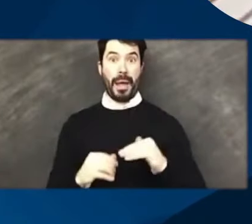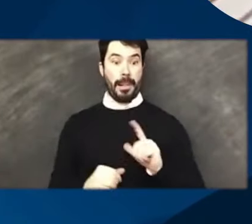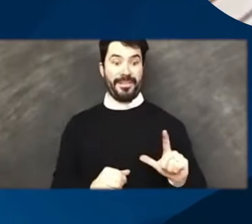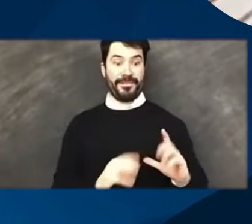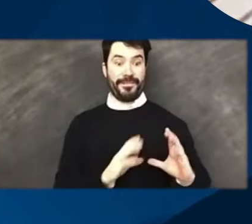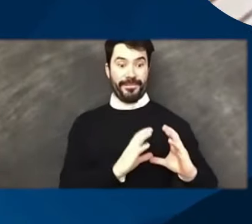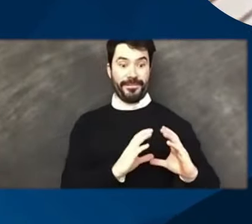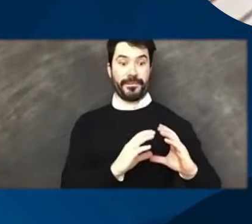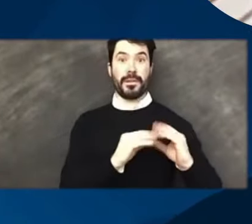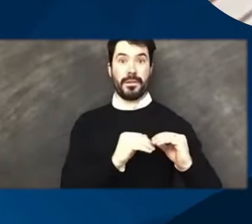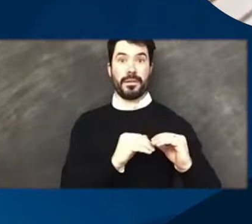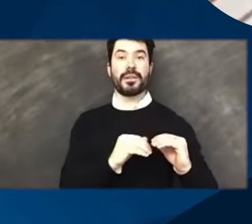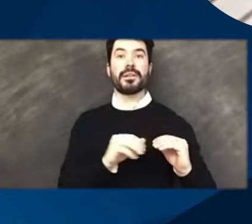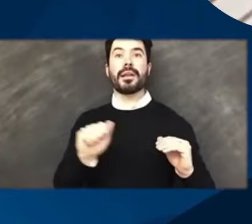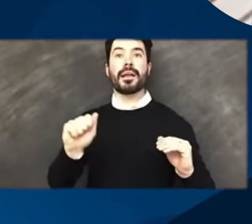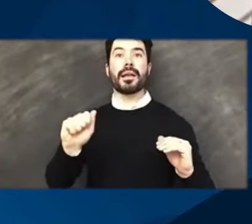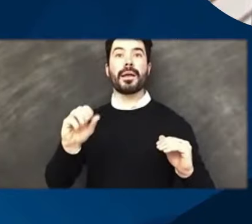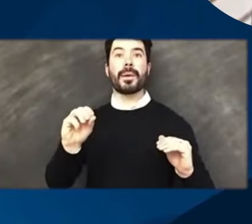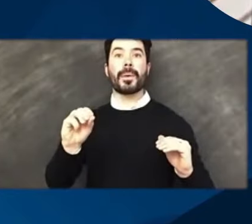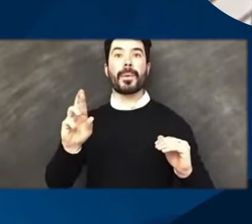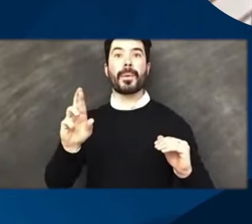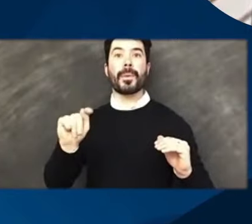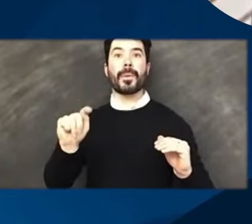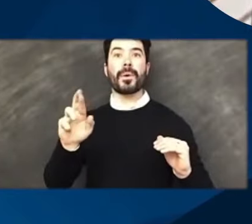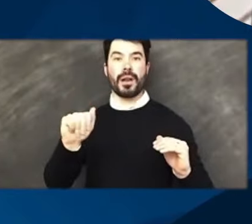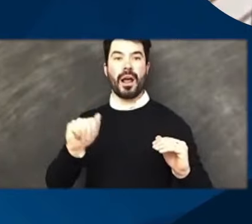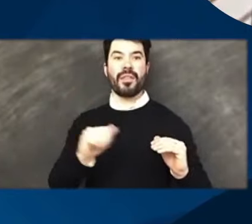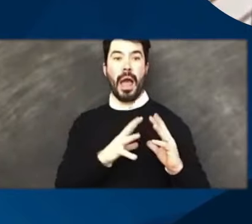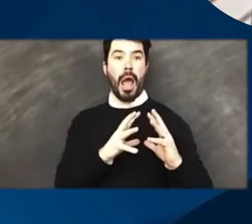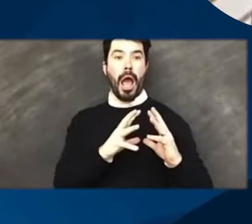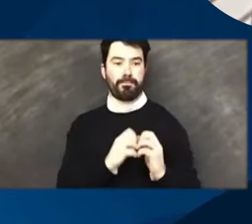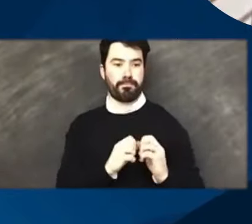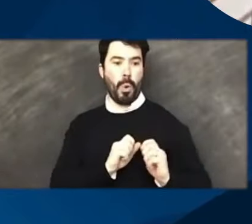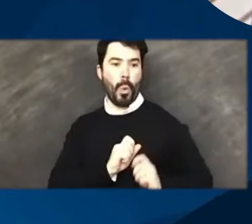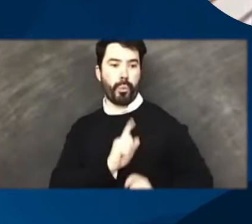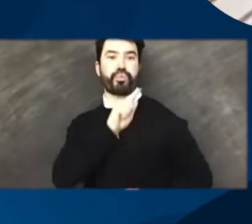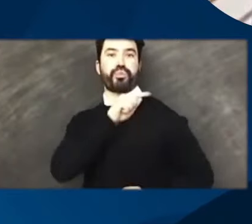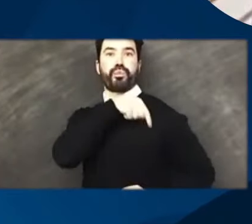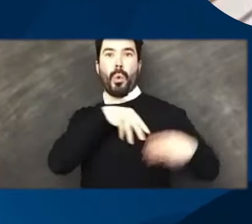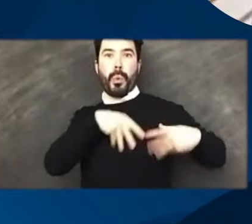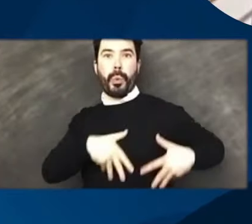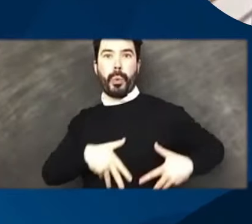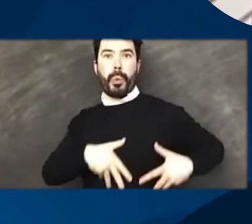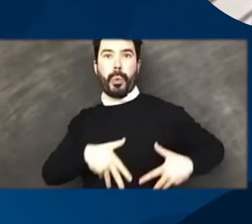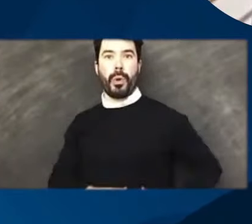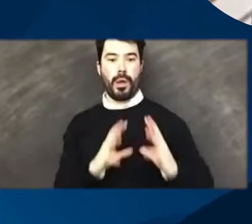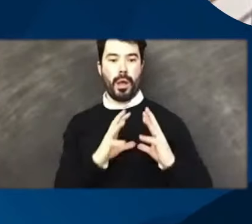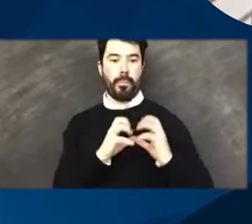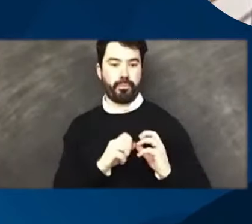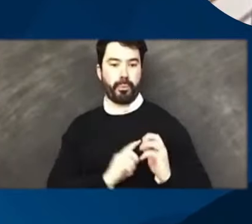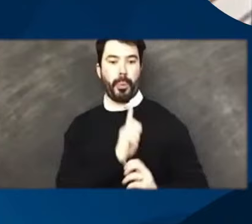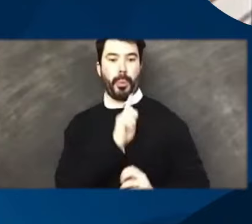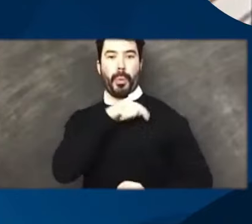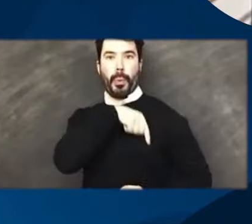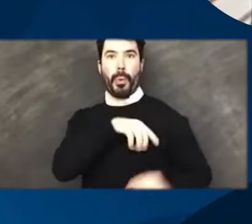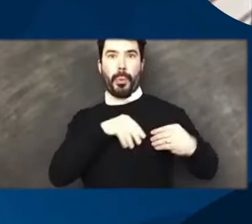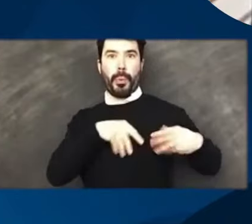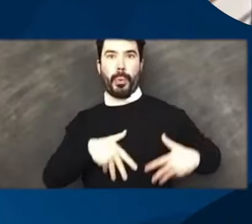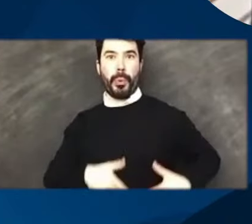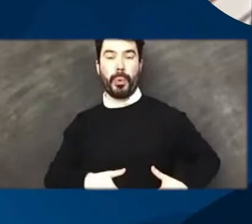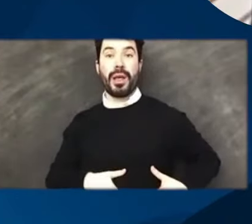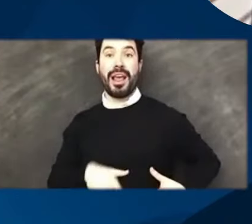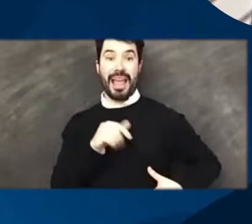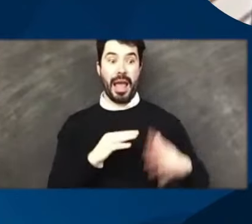blood vessel that carries oxygen-rich blood out of the heart into the rest of the body. That doorway should have 3 little curtains to